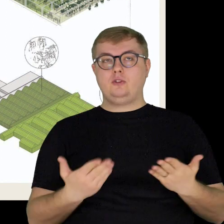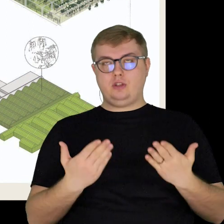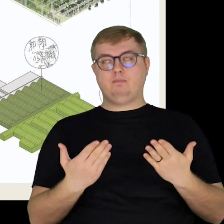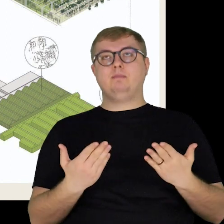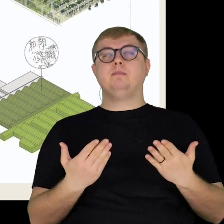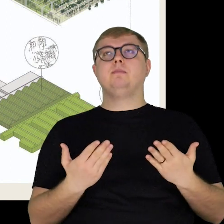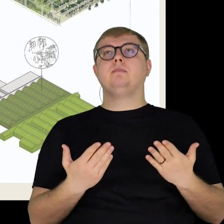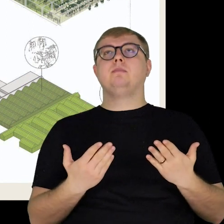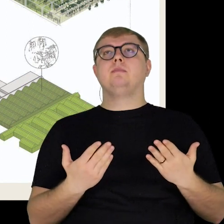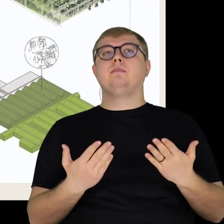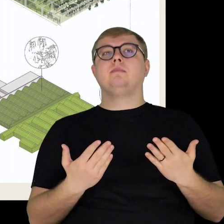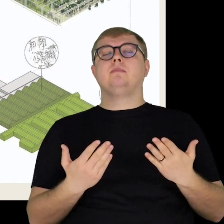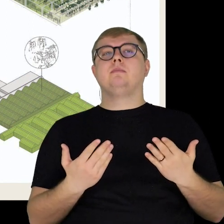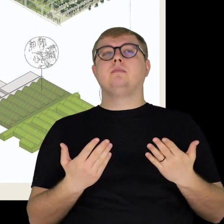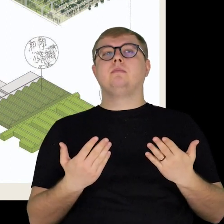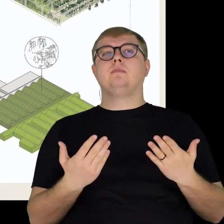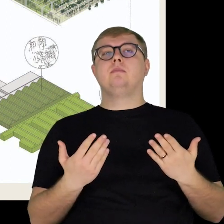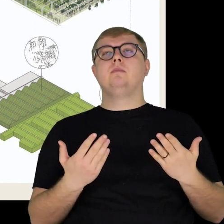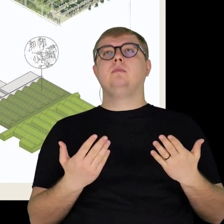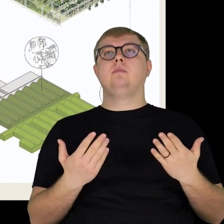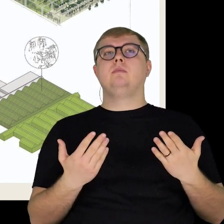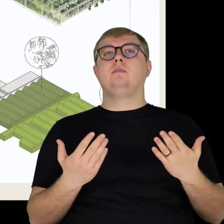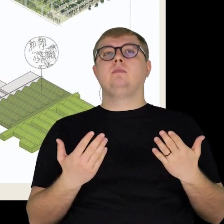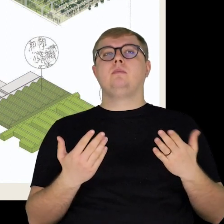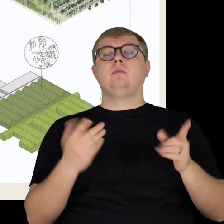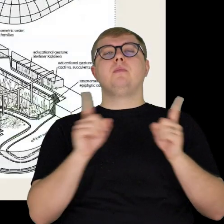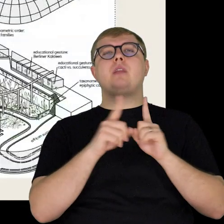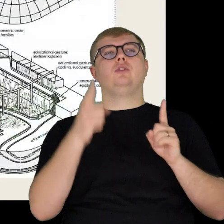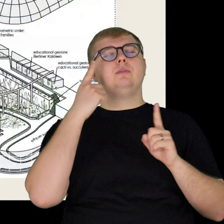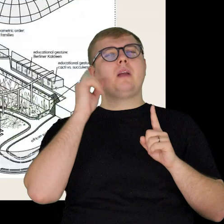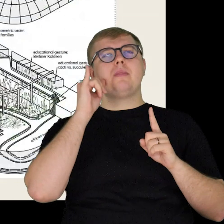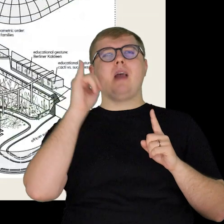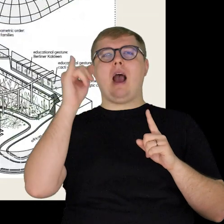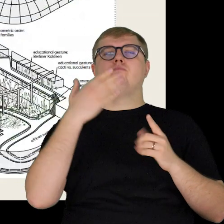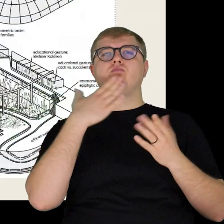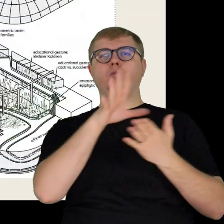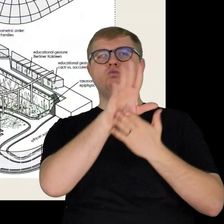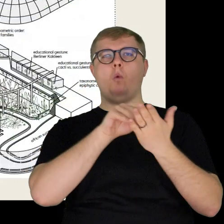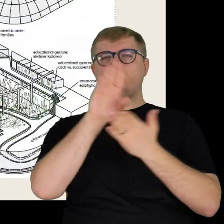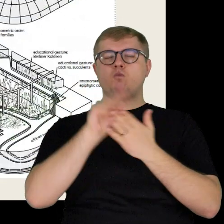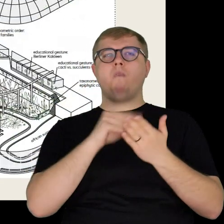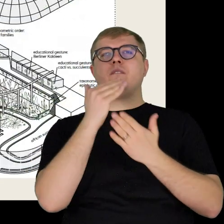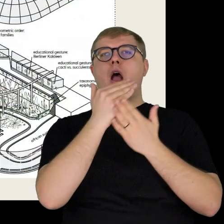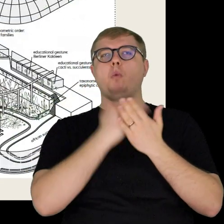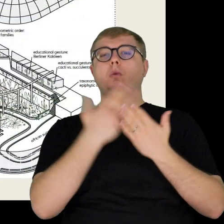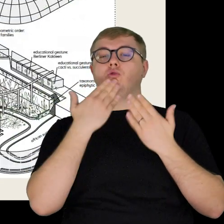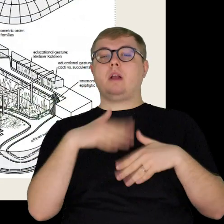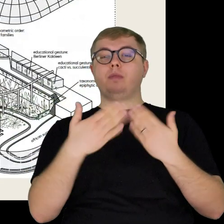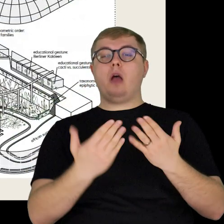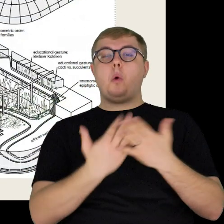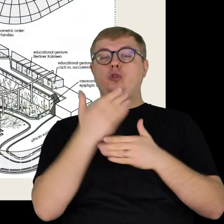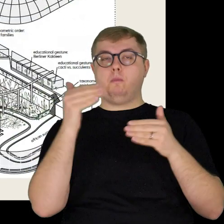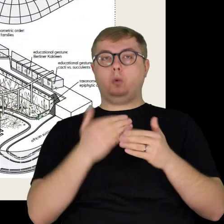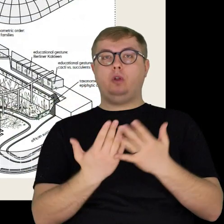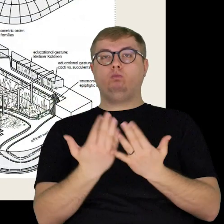idea of mimicking certain kind of conditions in order to try and allow plants to grow. Now, this may not